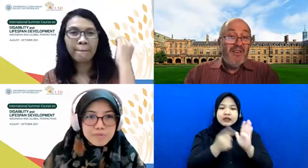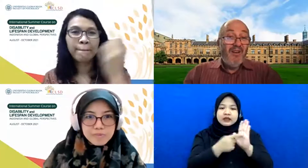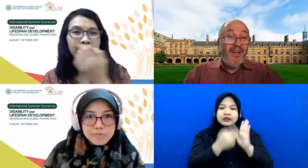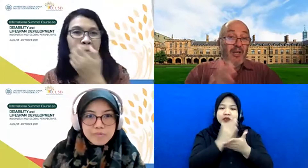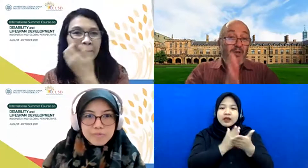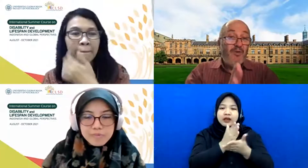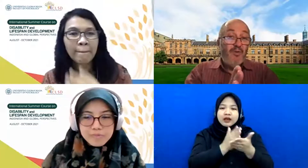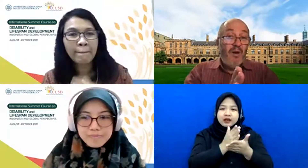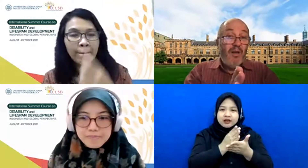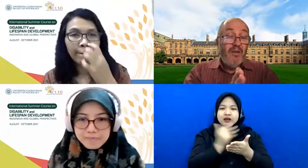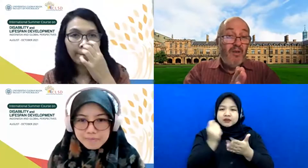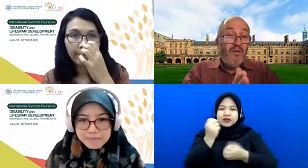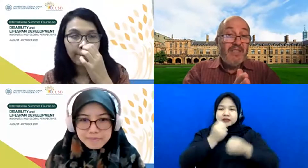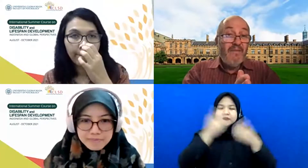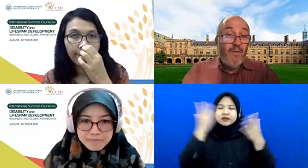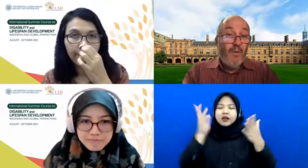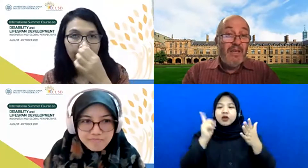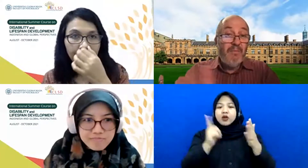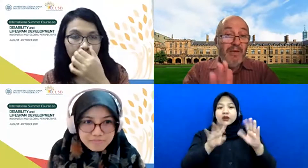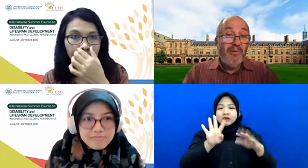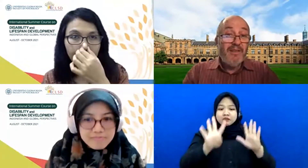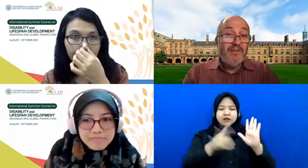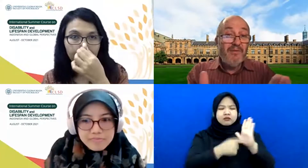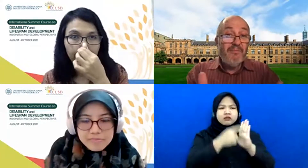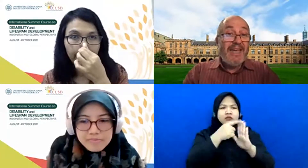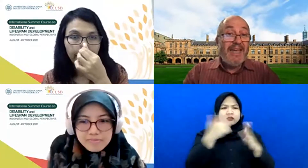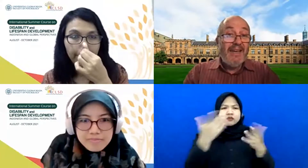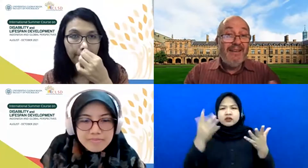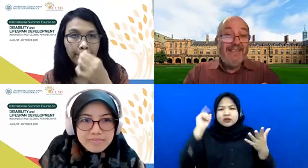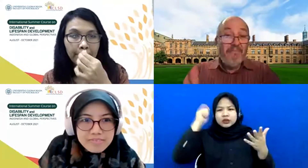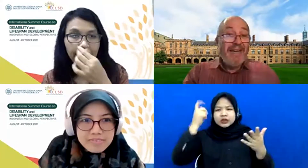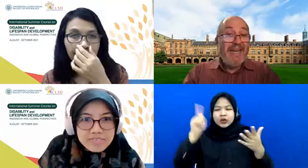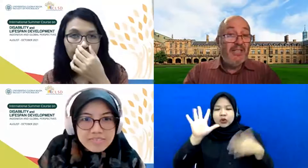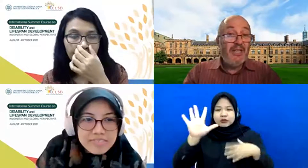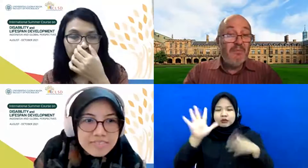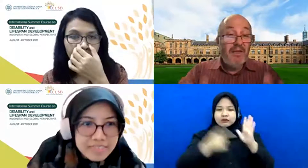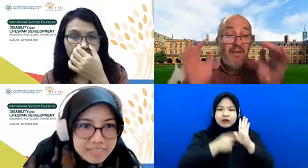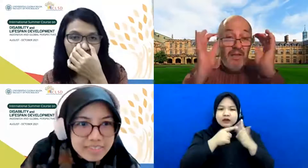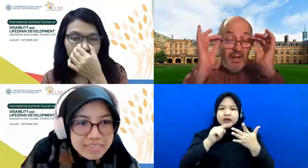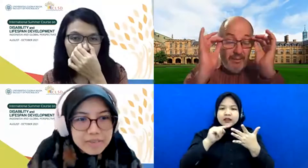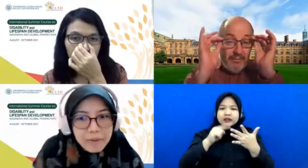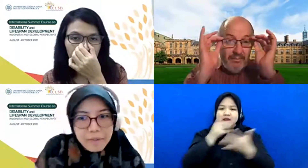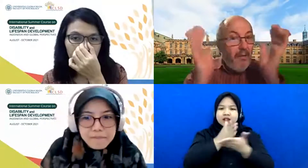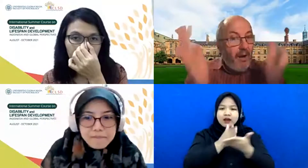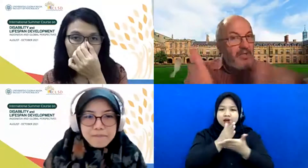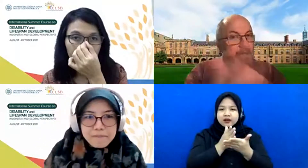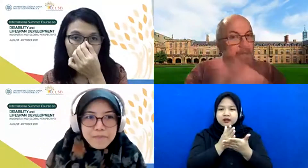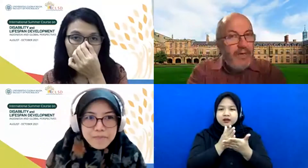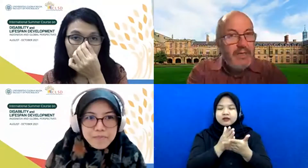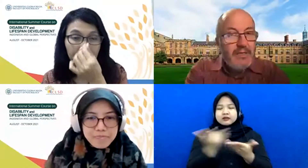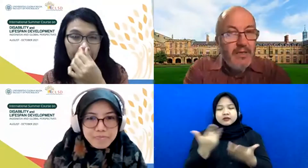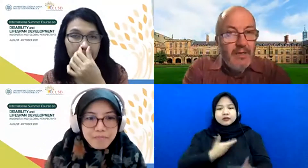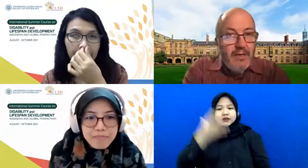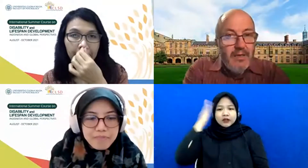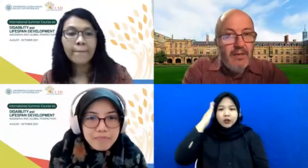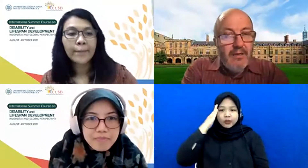a neutral? What you're actually forcing people into making a judgment. I'm just